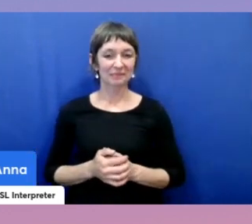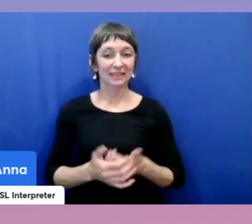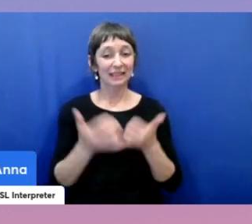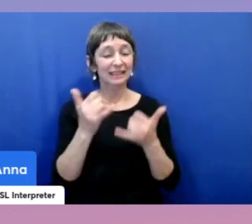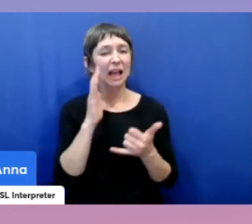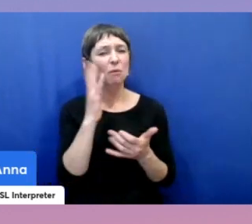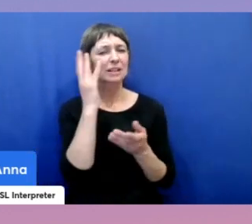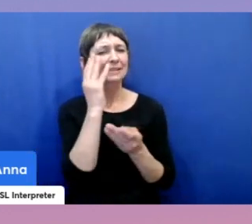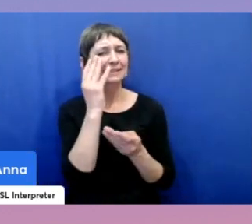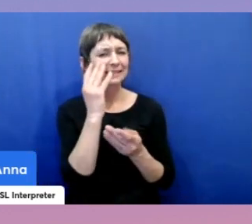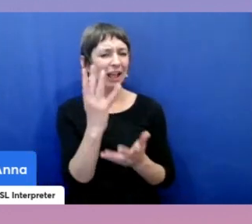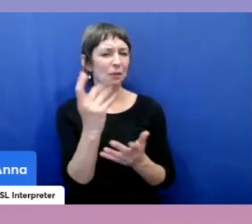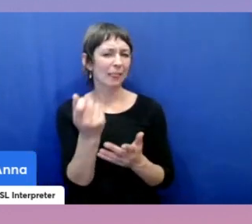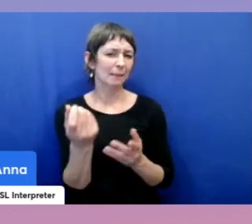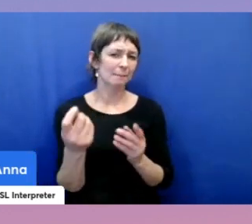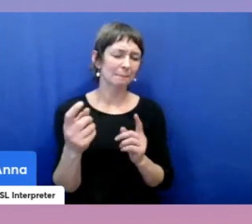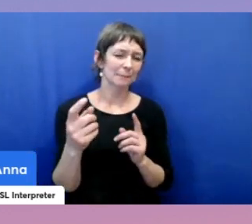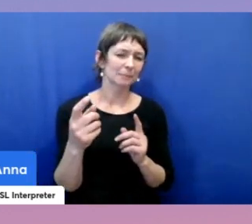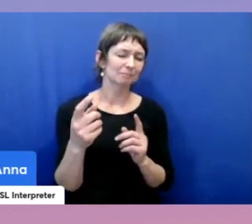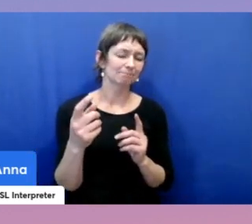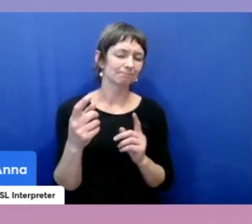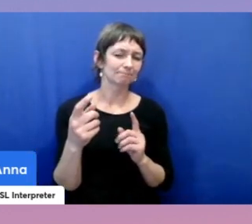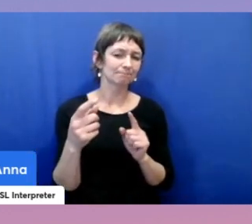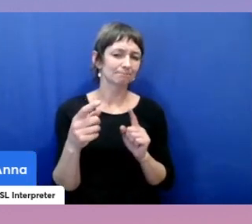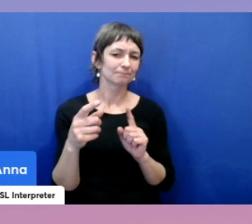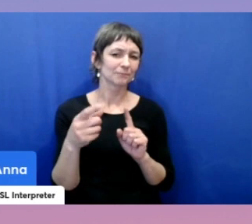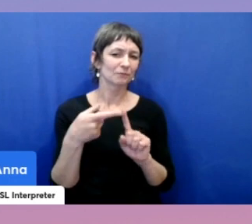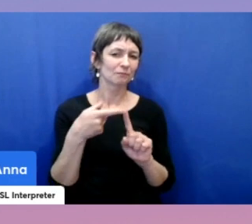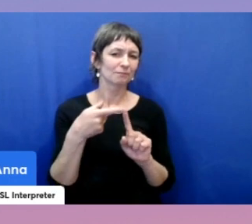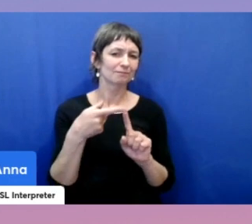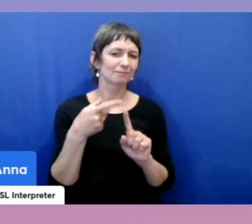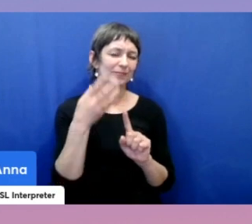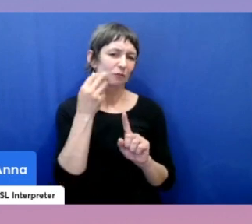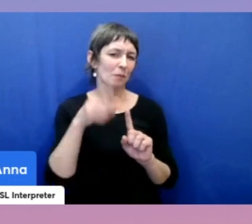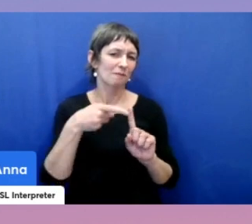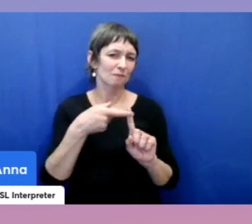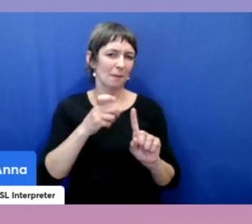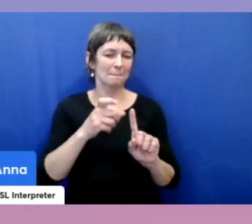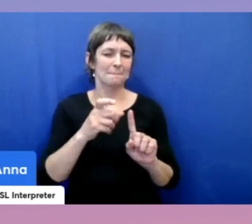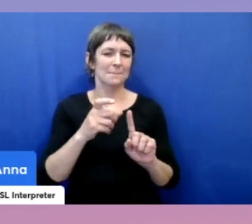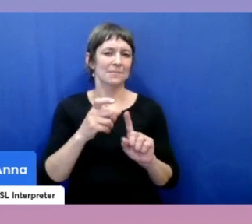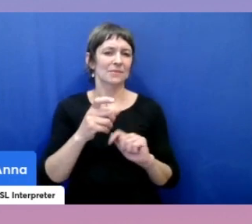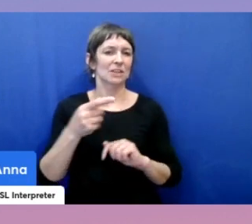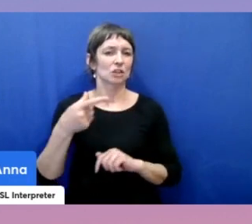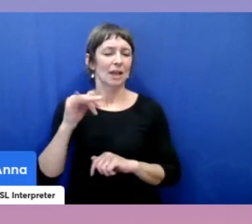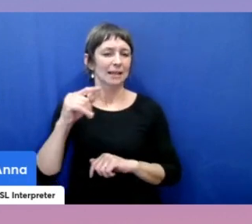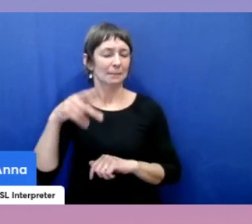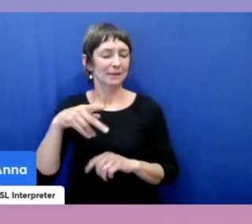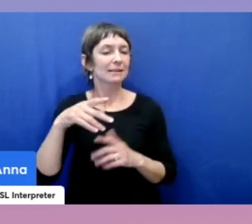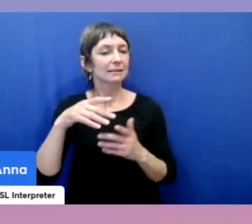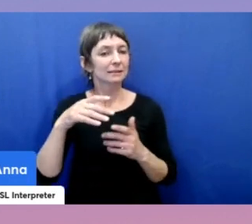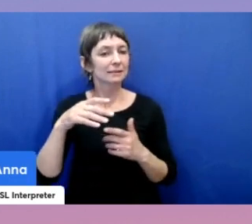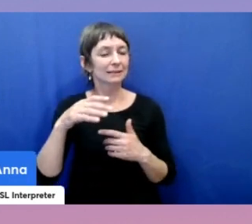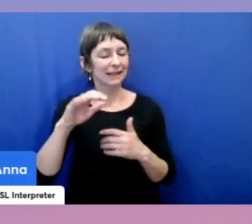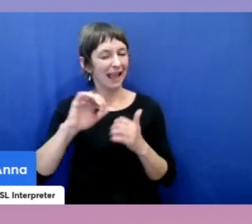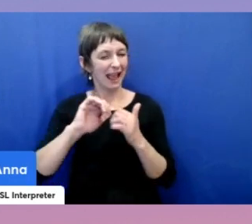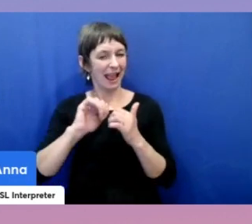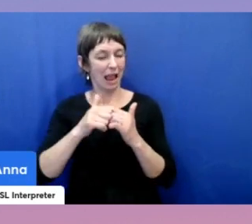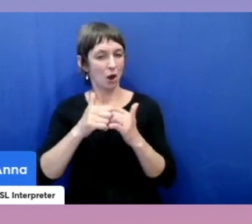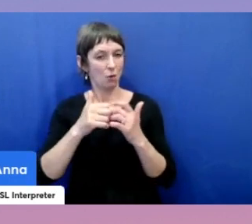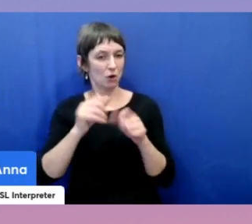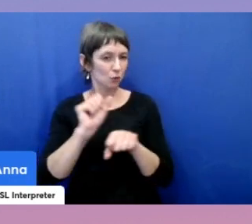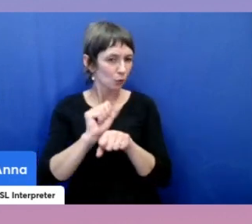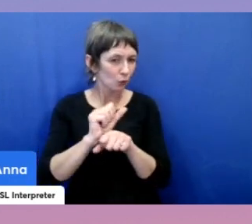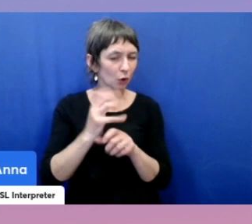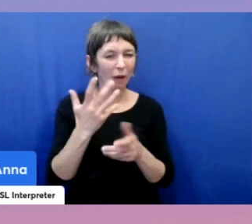tell you a little bit step from the back for the CICD, how this is working and how it look like. Okay,